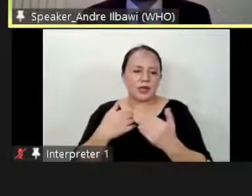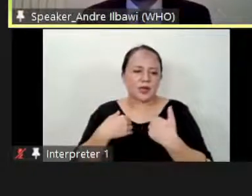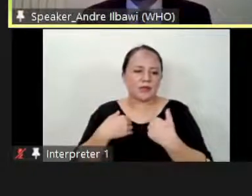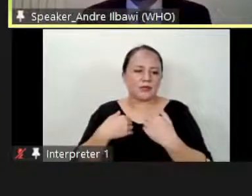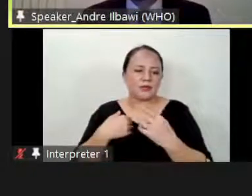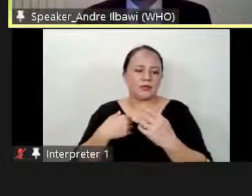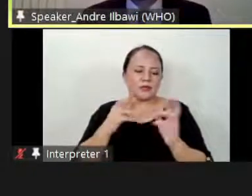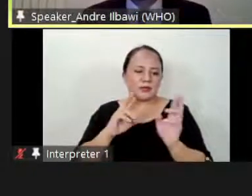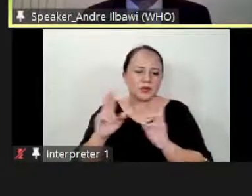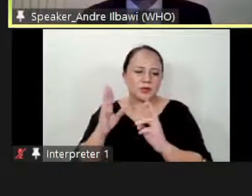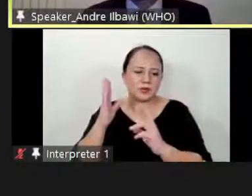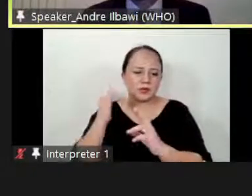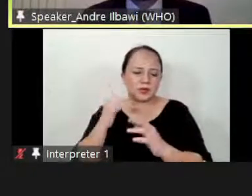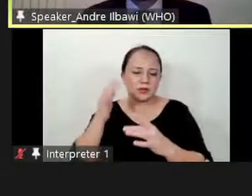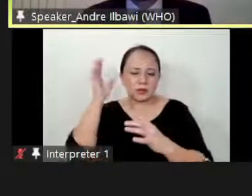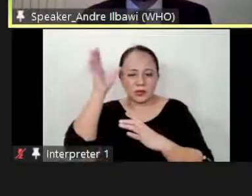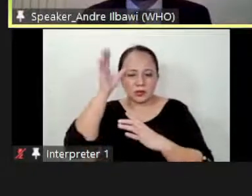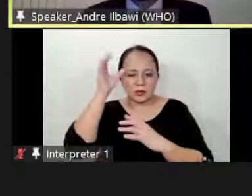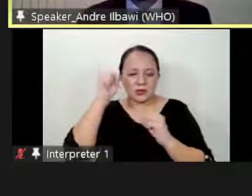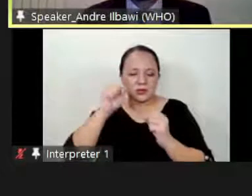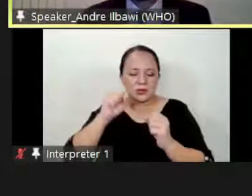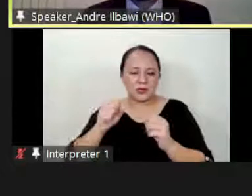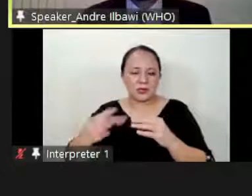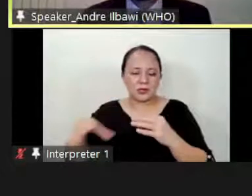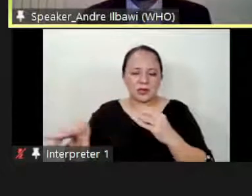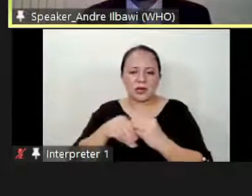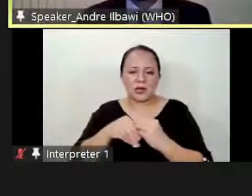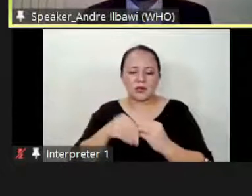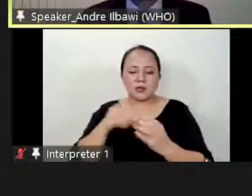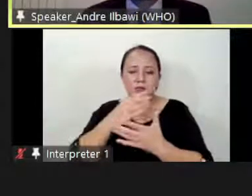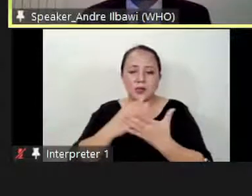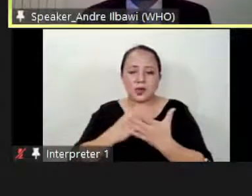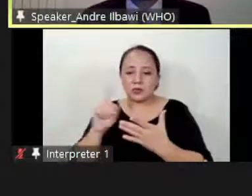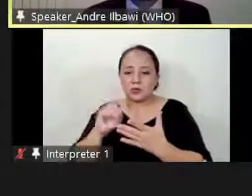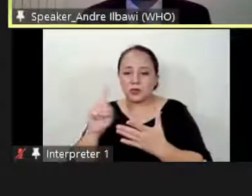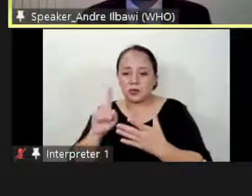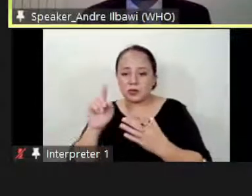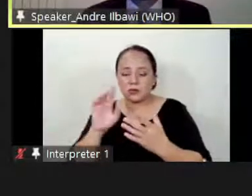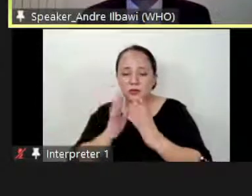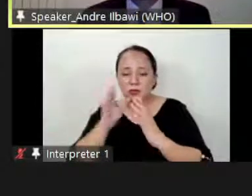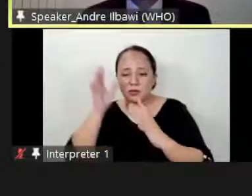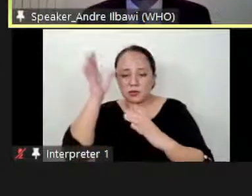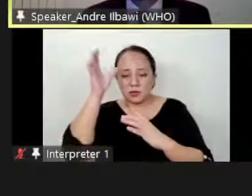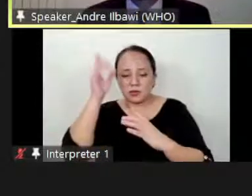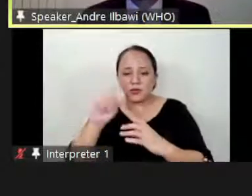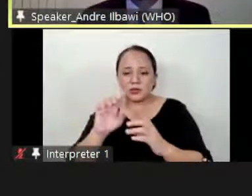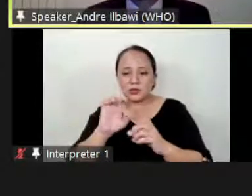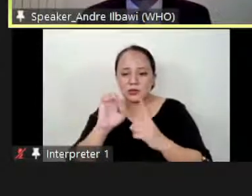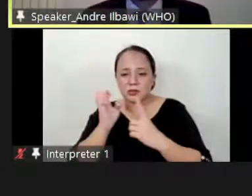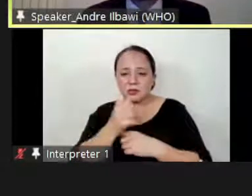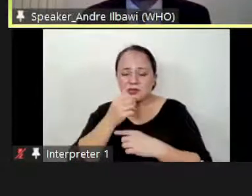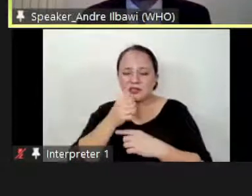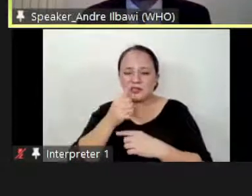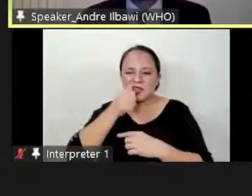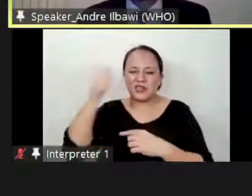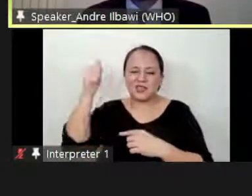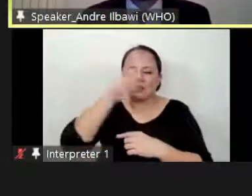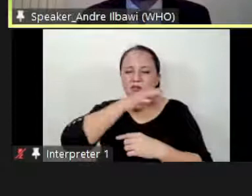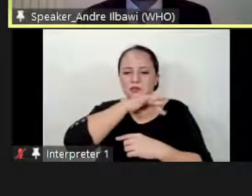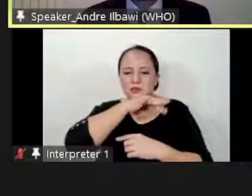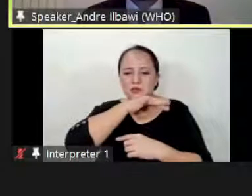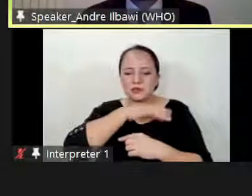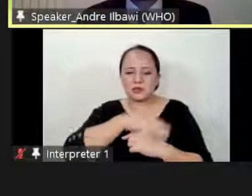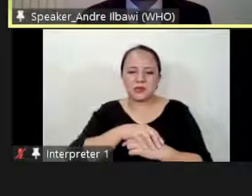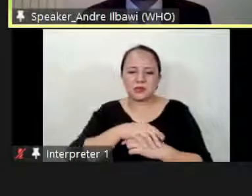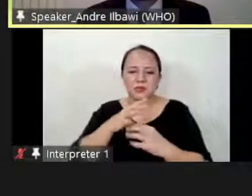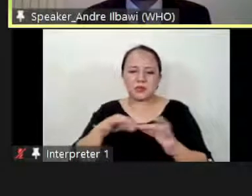ready because the cancer burden is expanding, and part of the driving risk factors include dimensions such as air pollution, a very important discussion